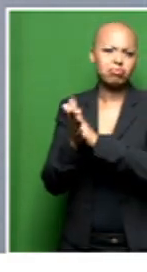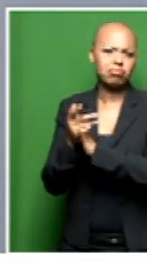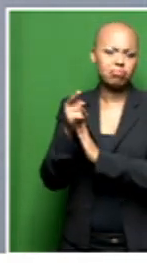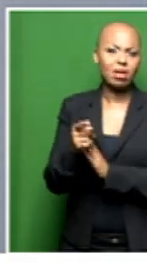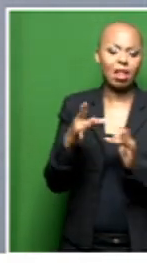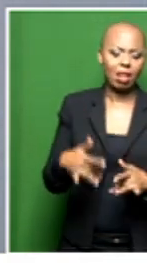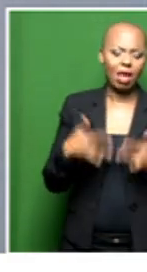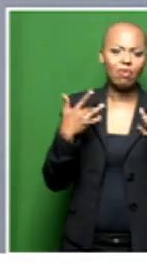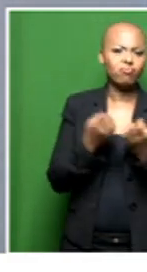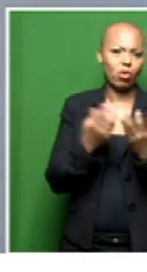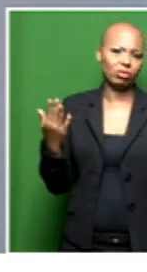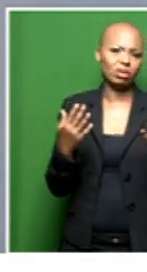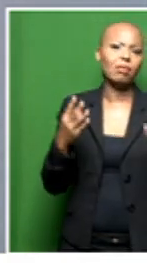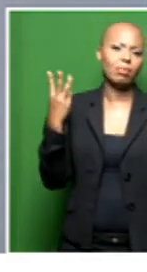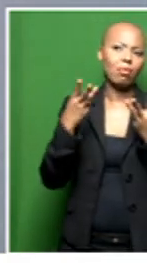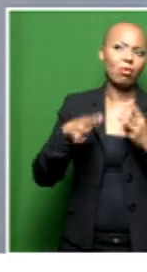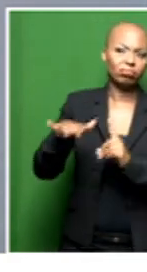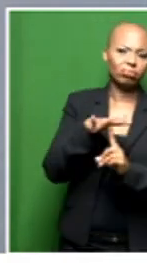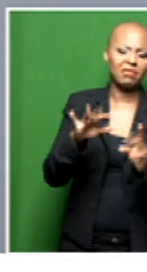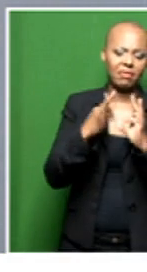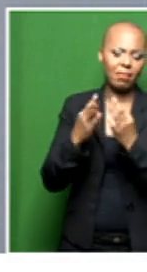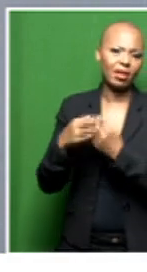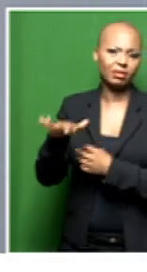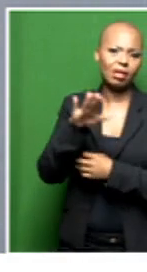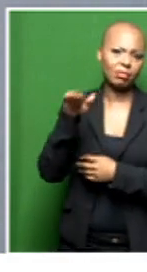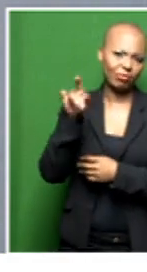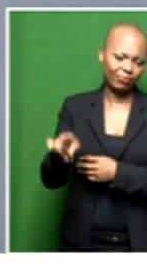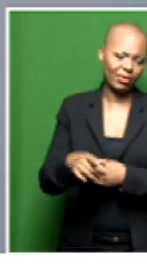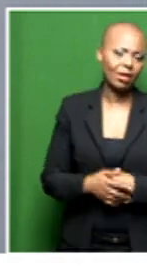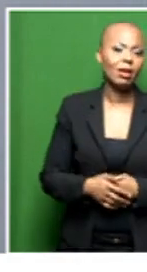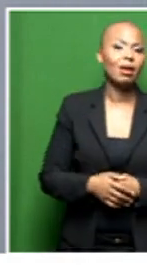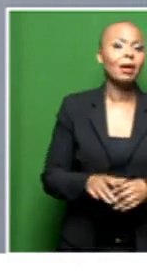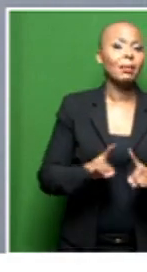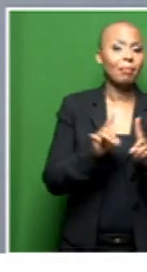facts. They're very kind of pragmatic about it, and